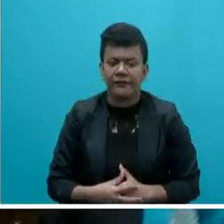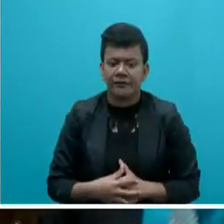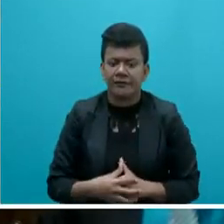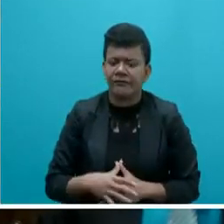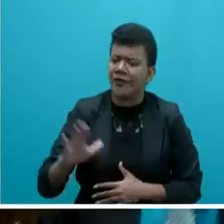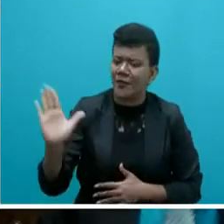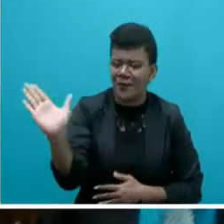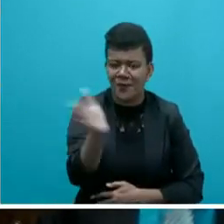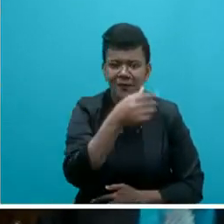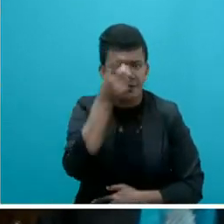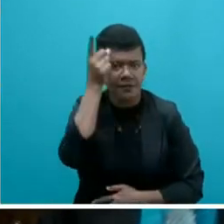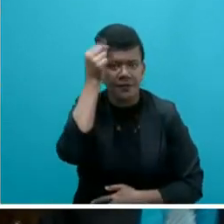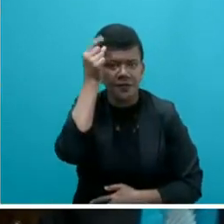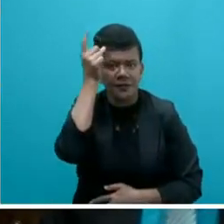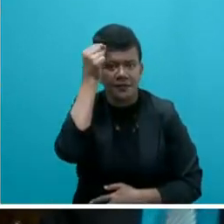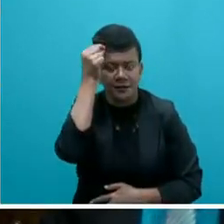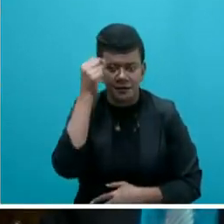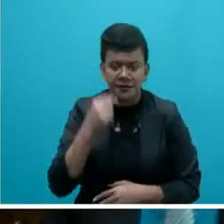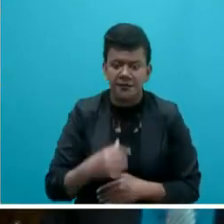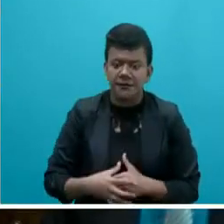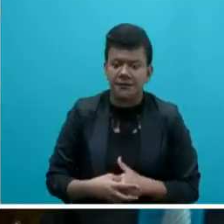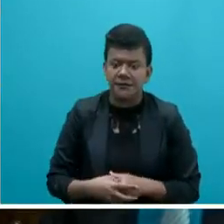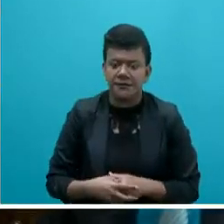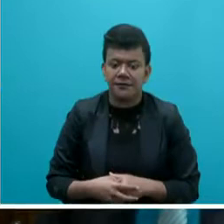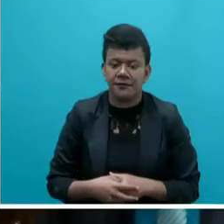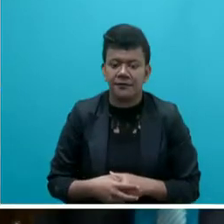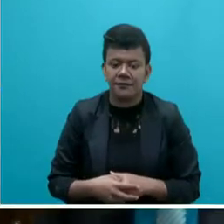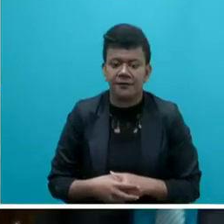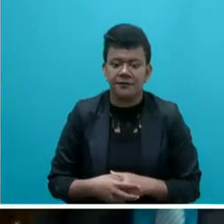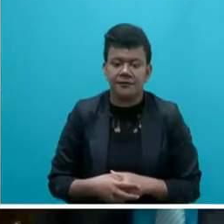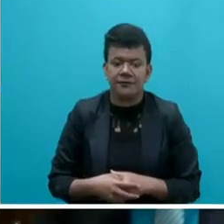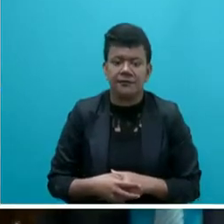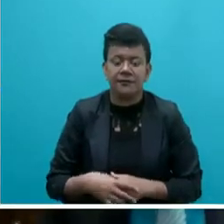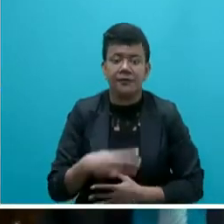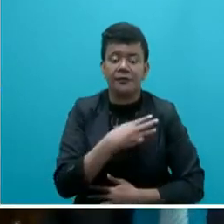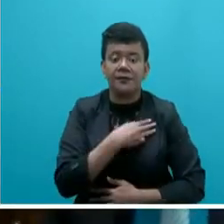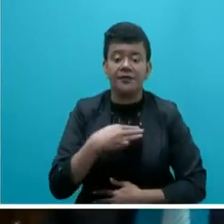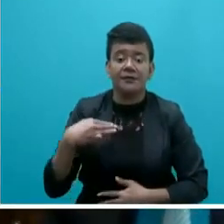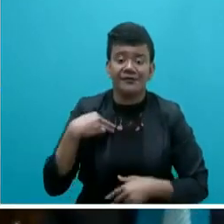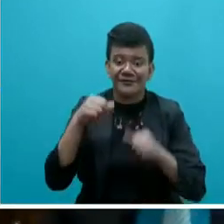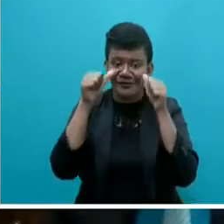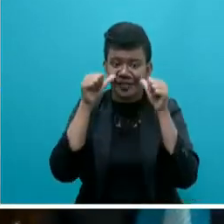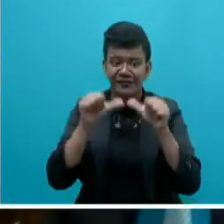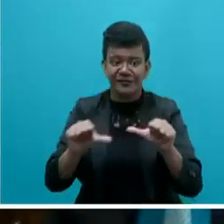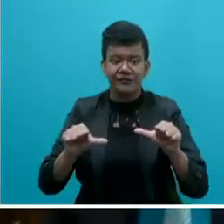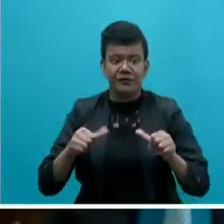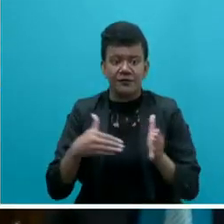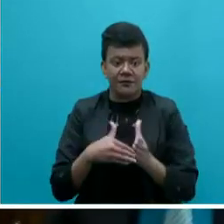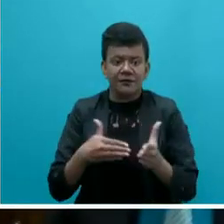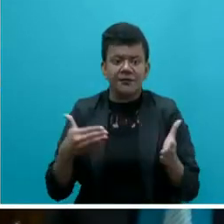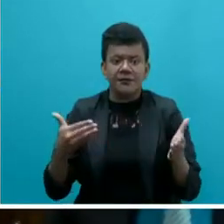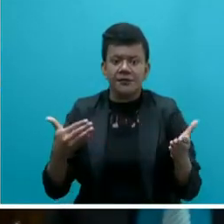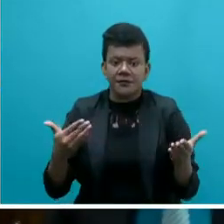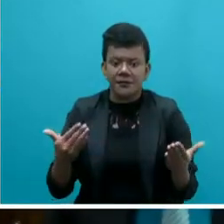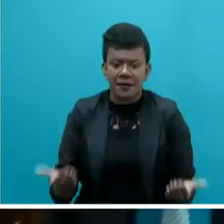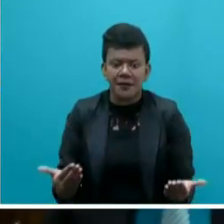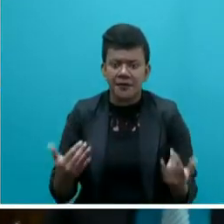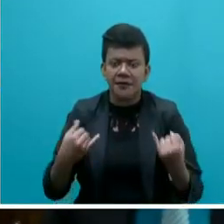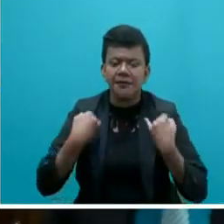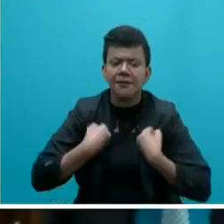Fruit tree orchards, Honourable Speaker, the Ministry of Agriculture is implementing the fruit tree orchard program which began last financial